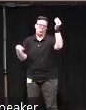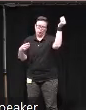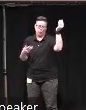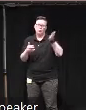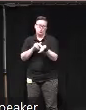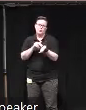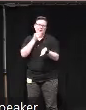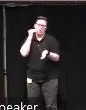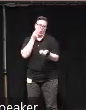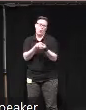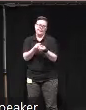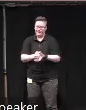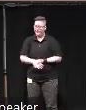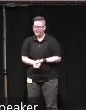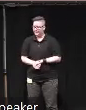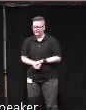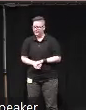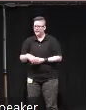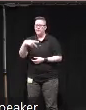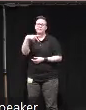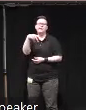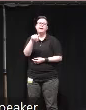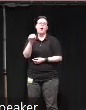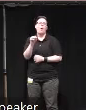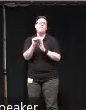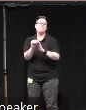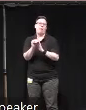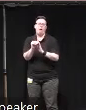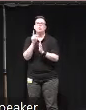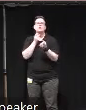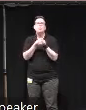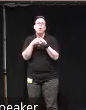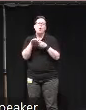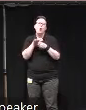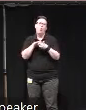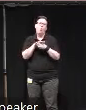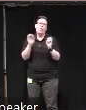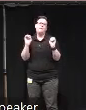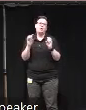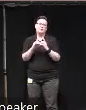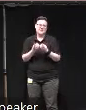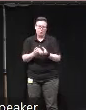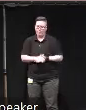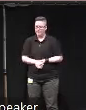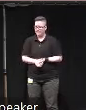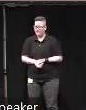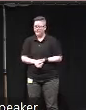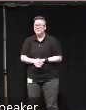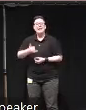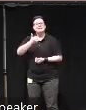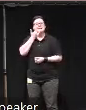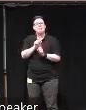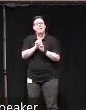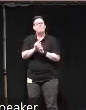nursing homes at this point. PAO models that supports local emergency departments, telementoring